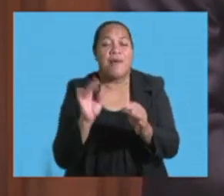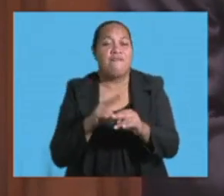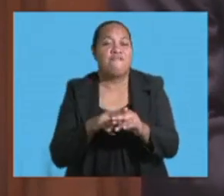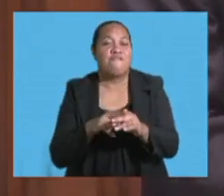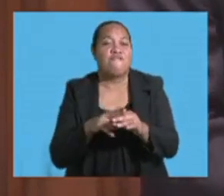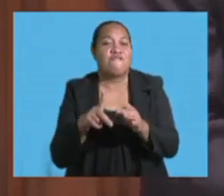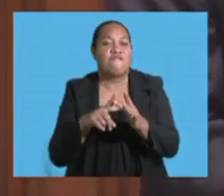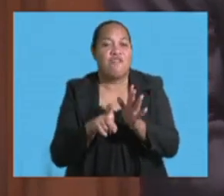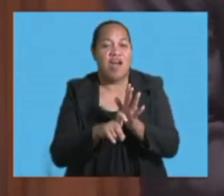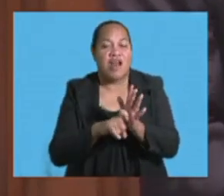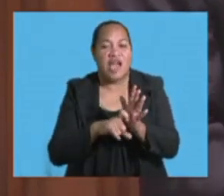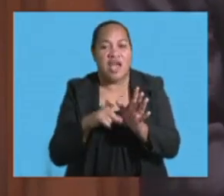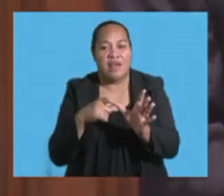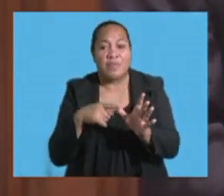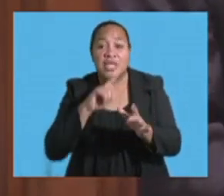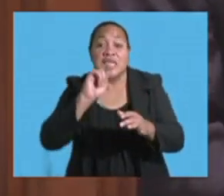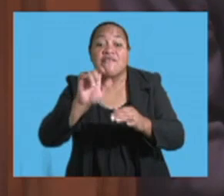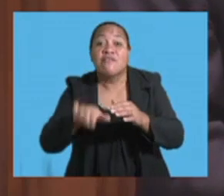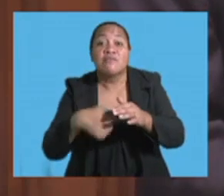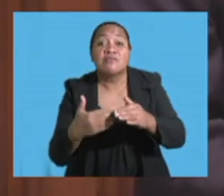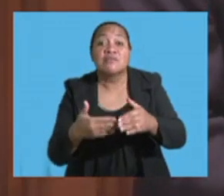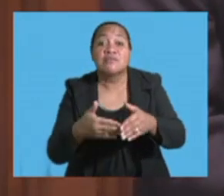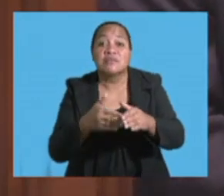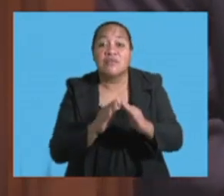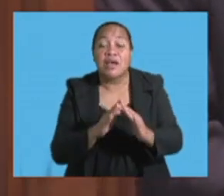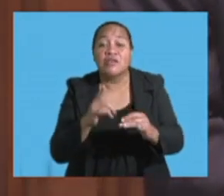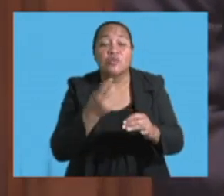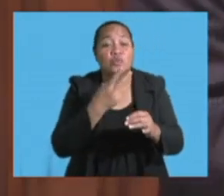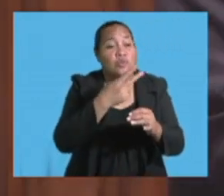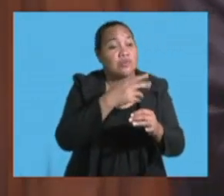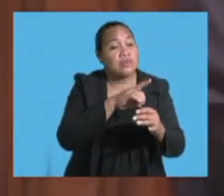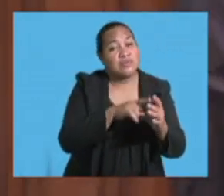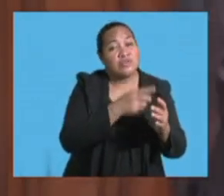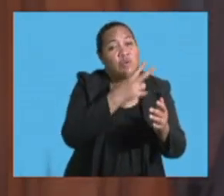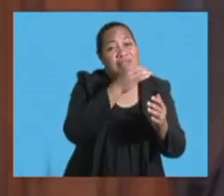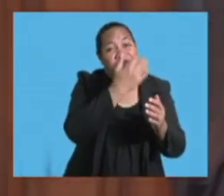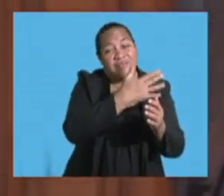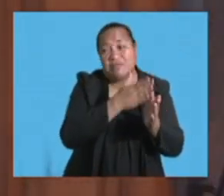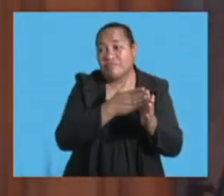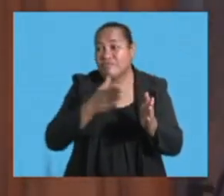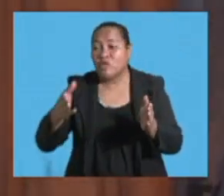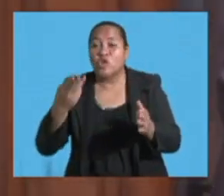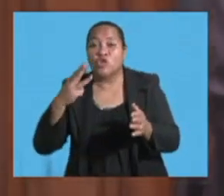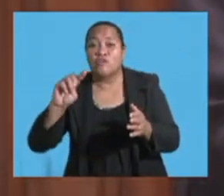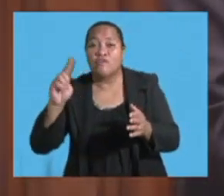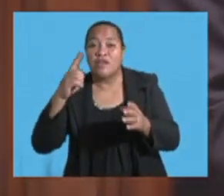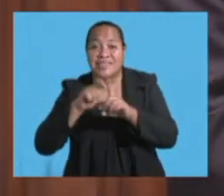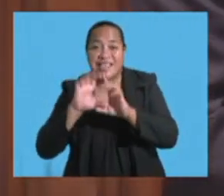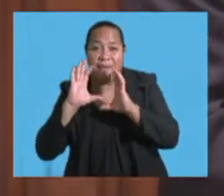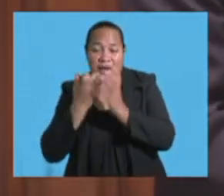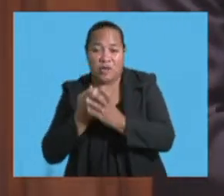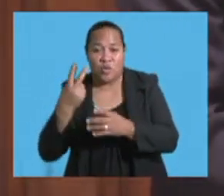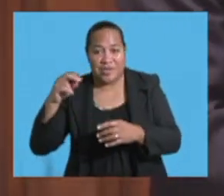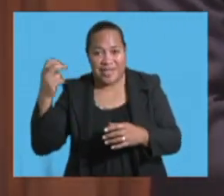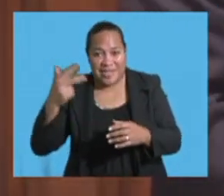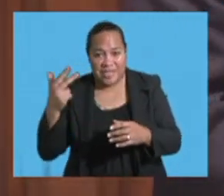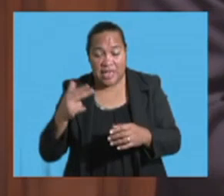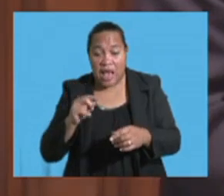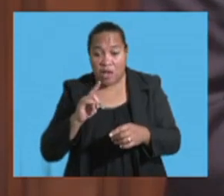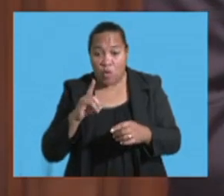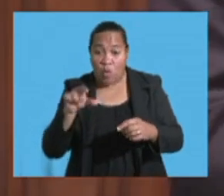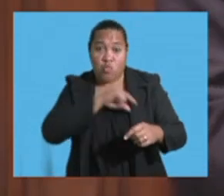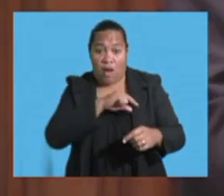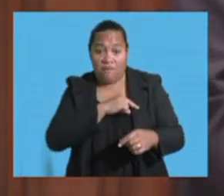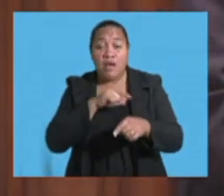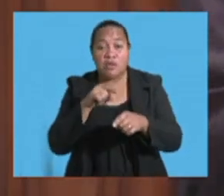2009 to 31st December 2018. To qualify, the taxpayer must have a minimum capital investment of